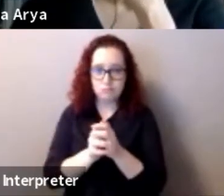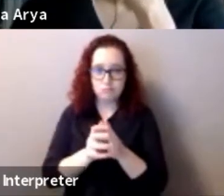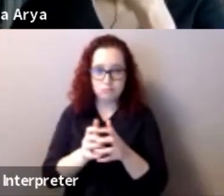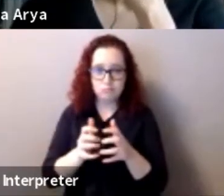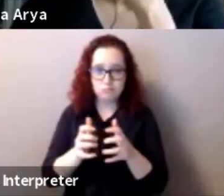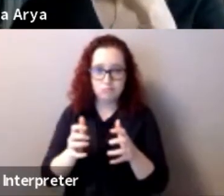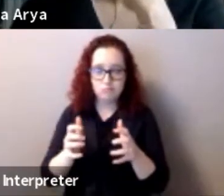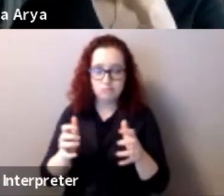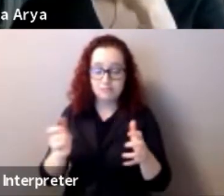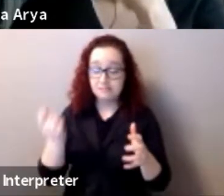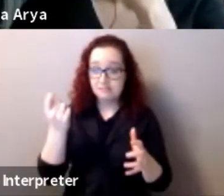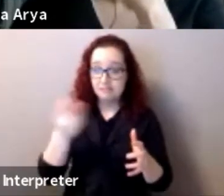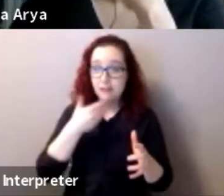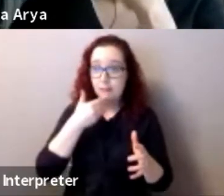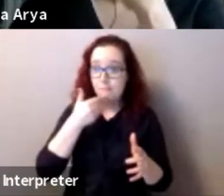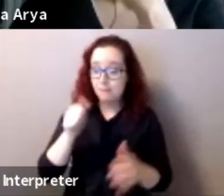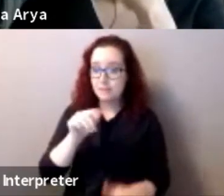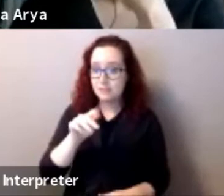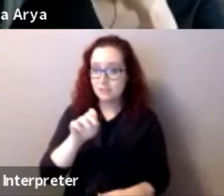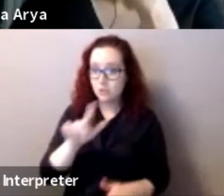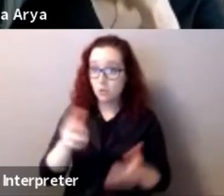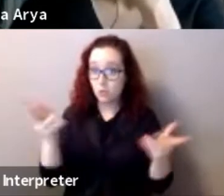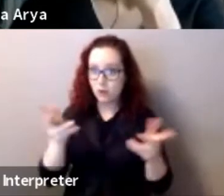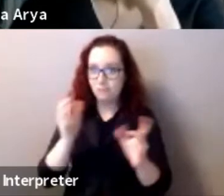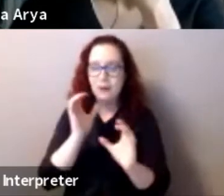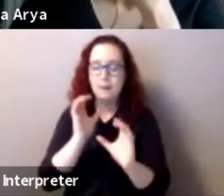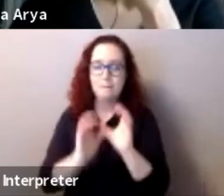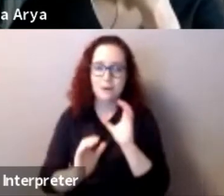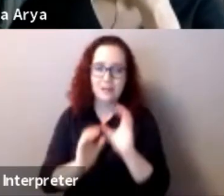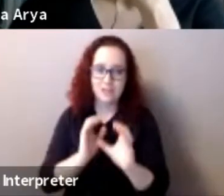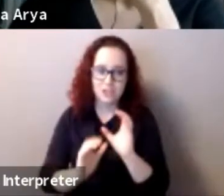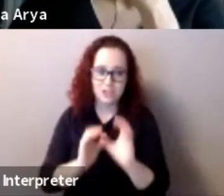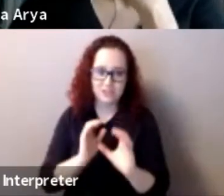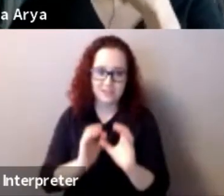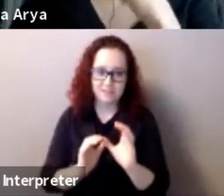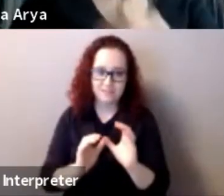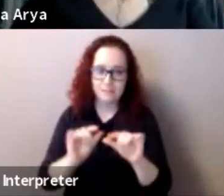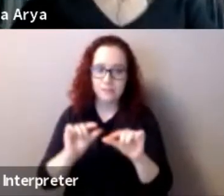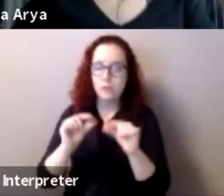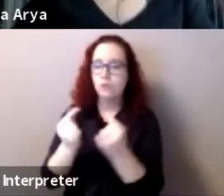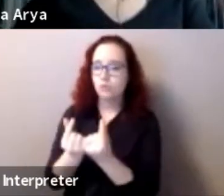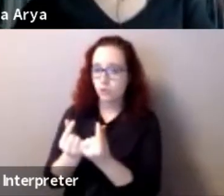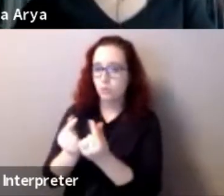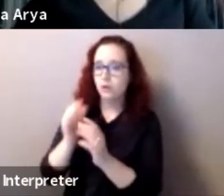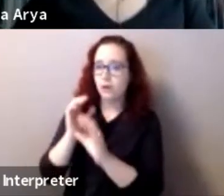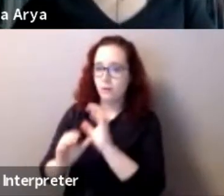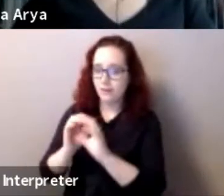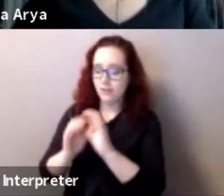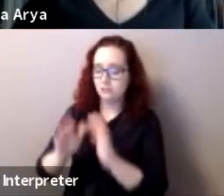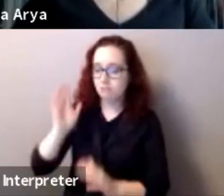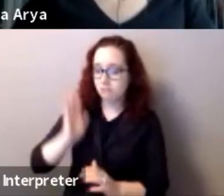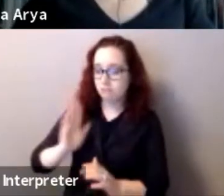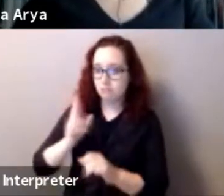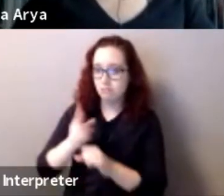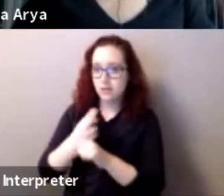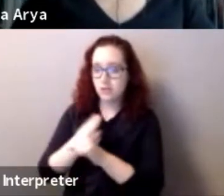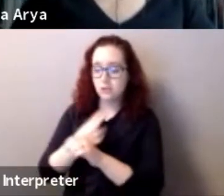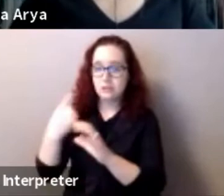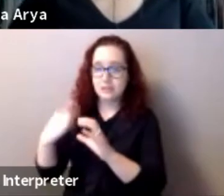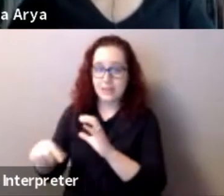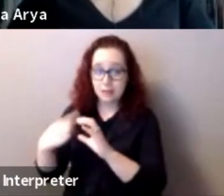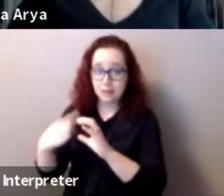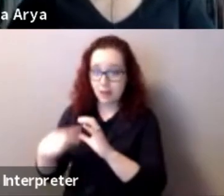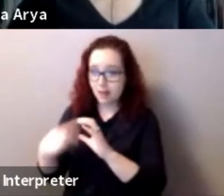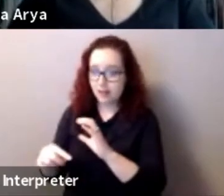best tool all the time throughout the year. Group communication, again, we used to use via email. Now I